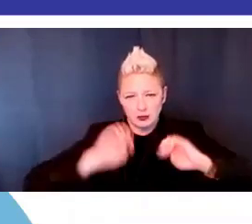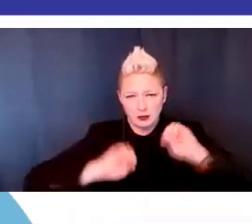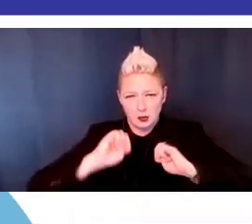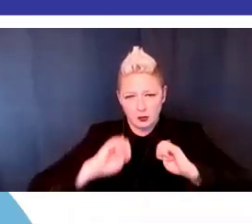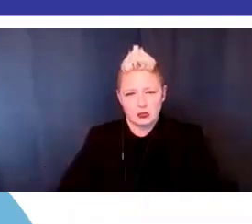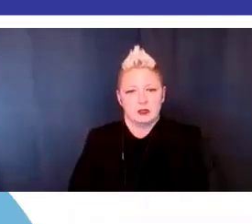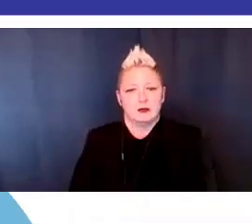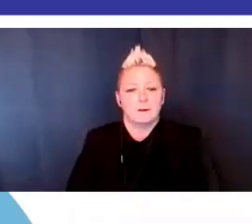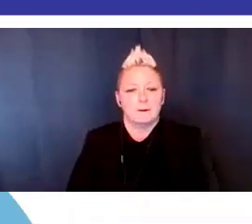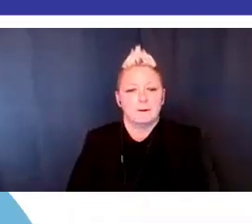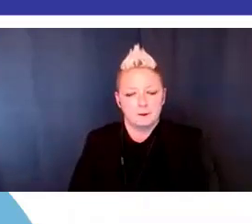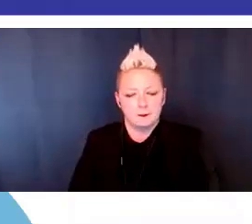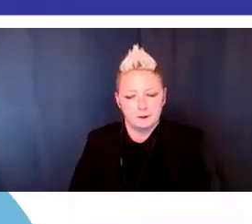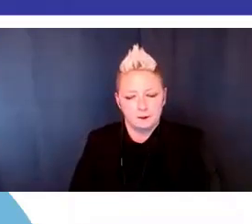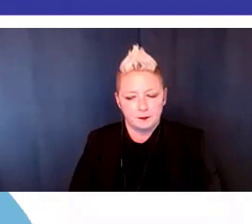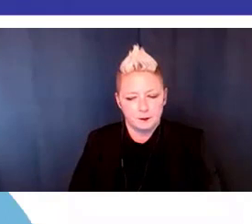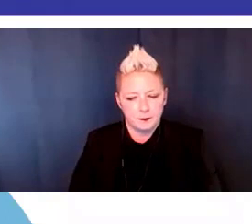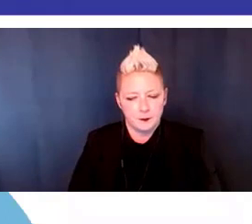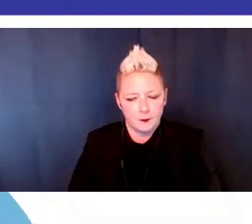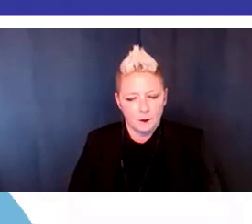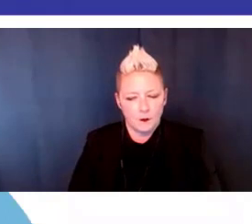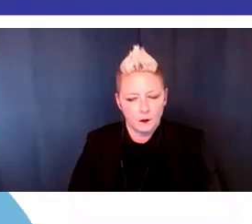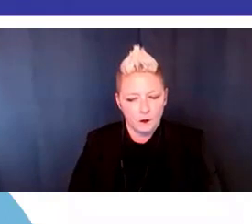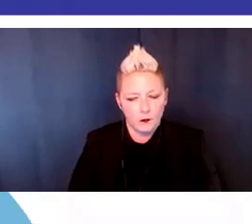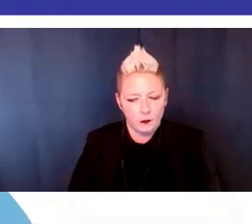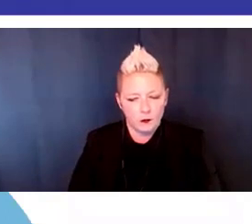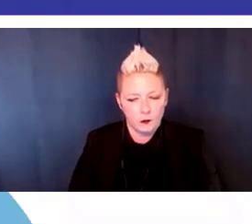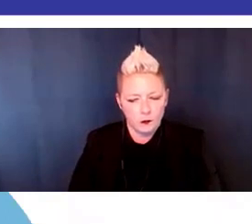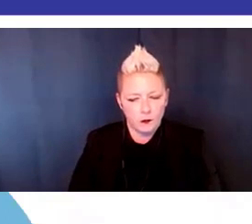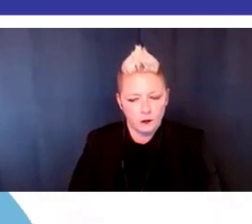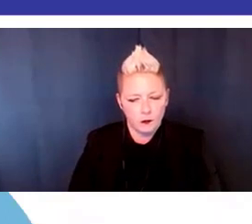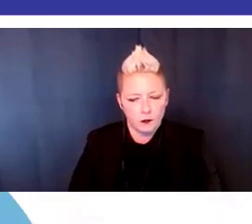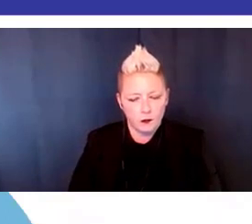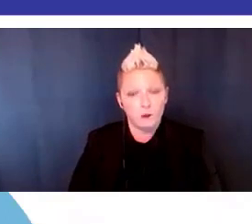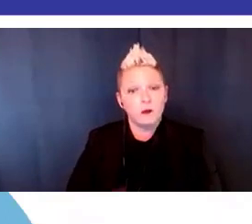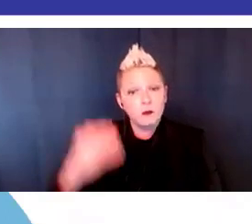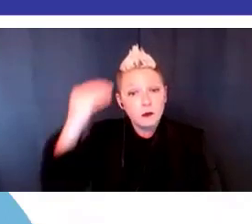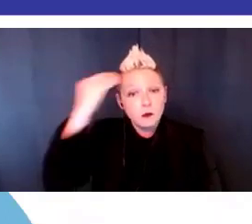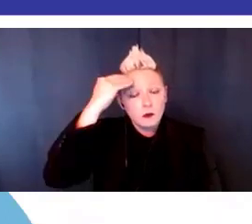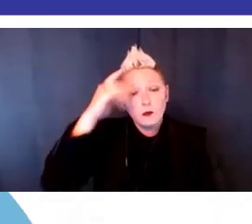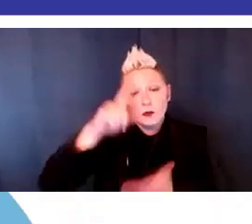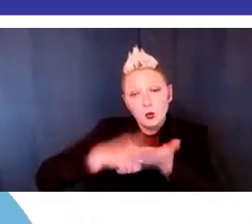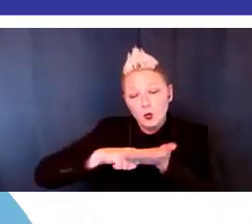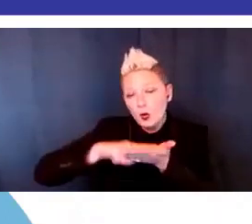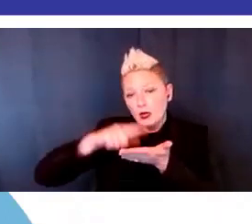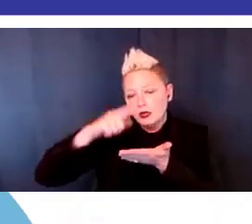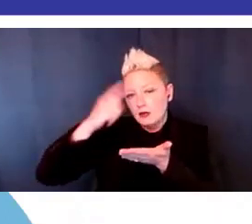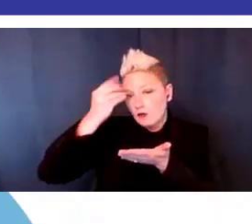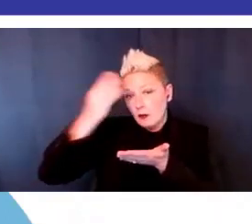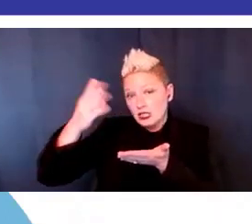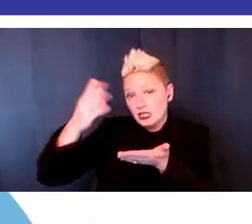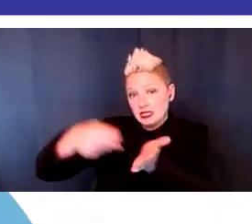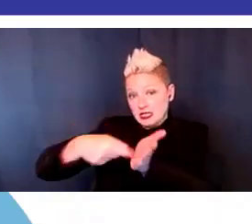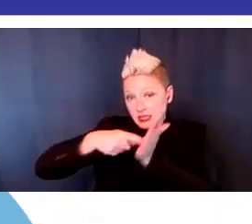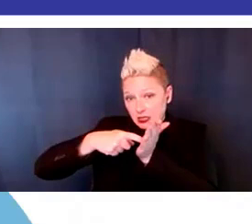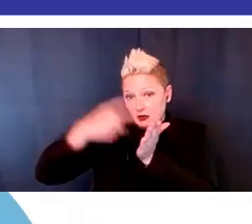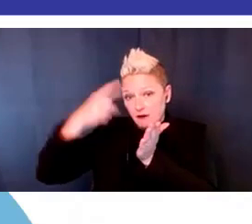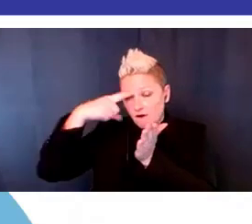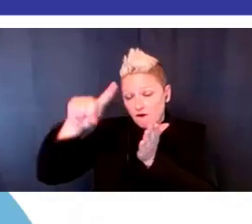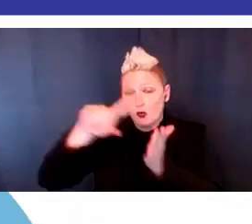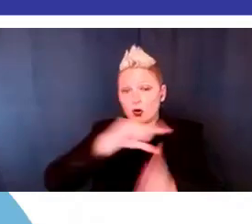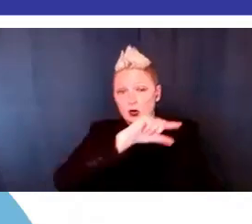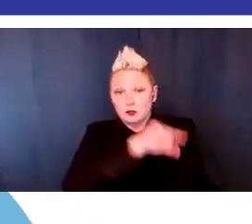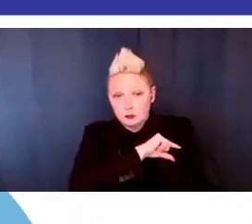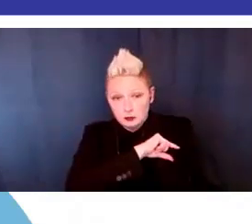evaluation. Knowing what information will likely be needed to consider eligibility for special education before getting